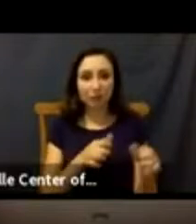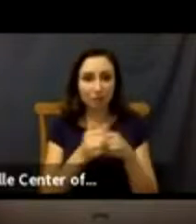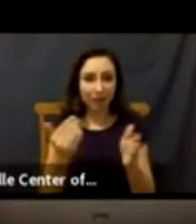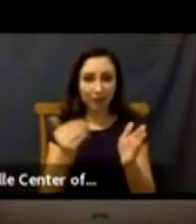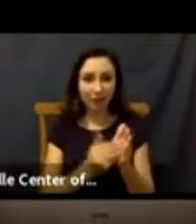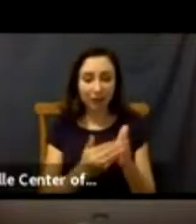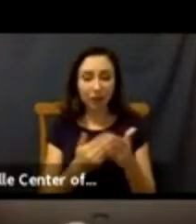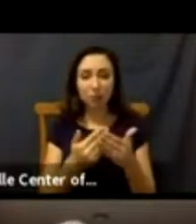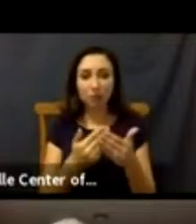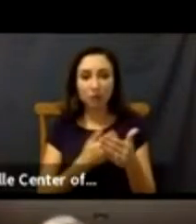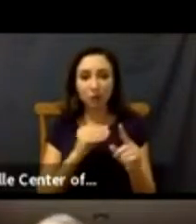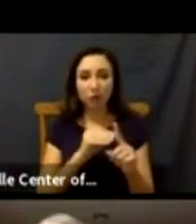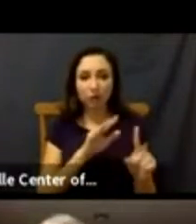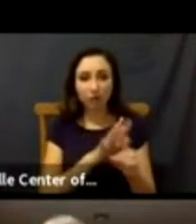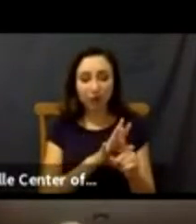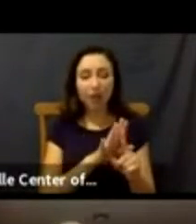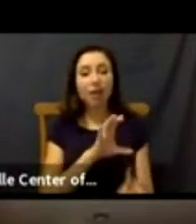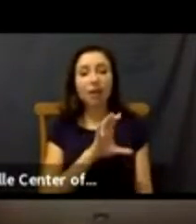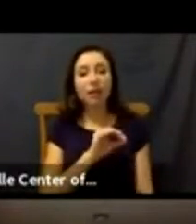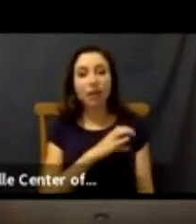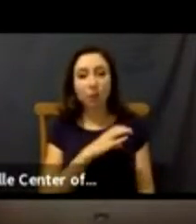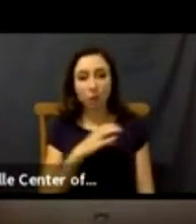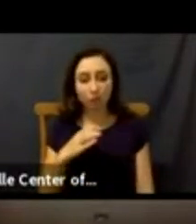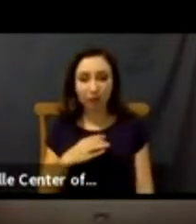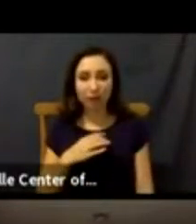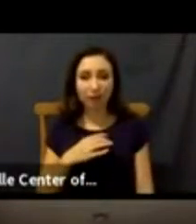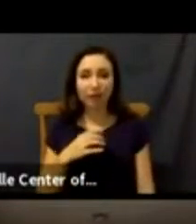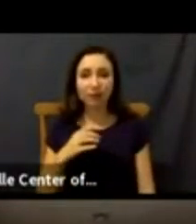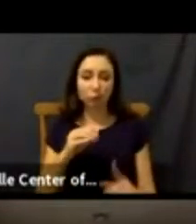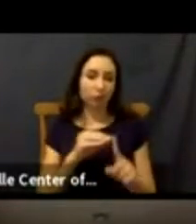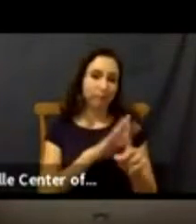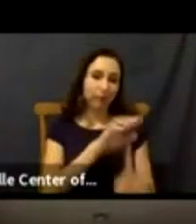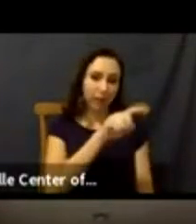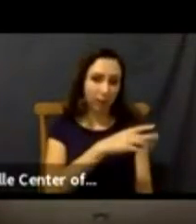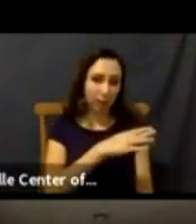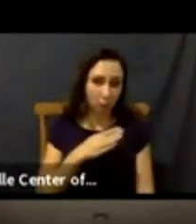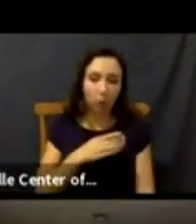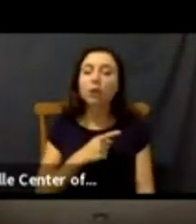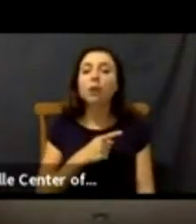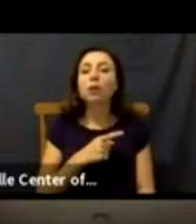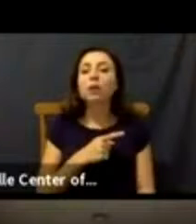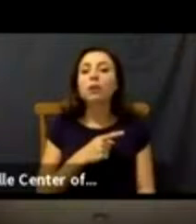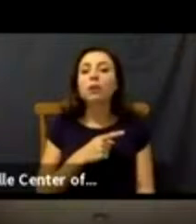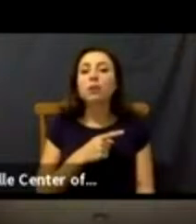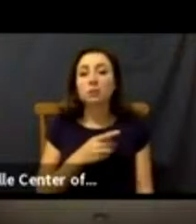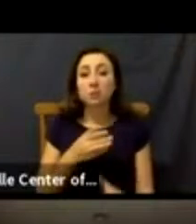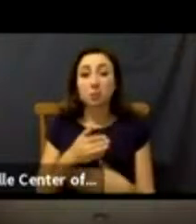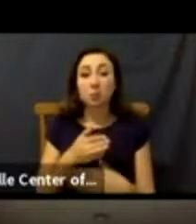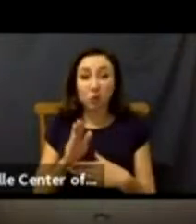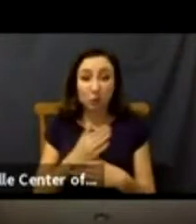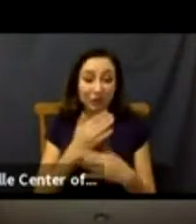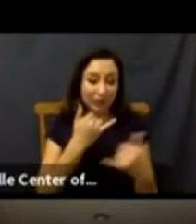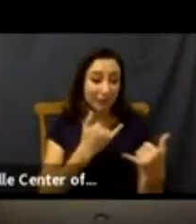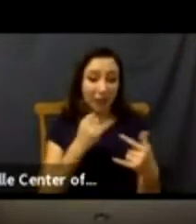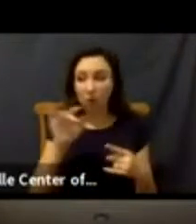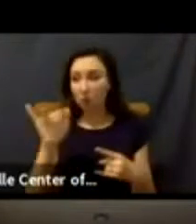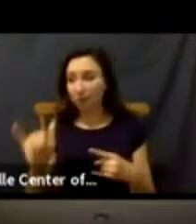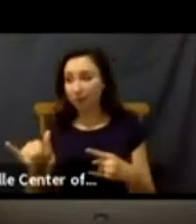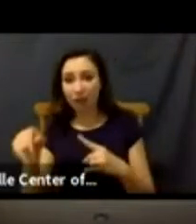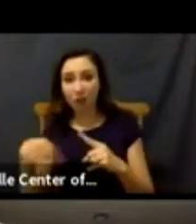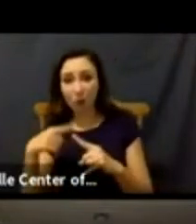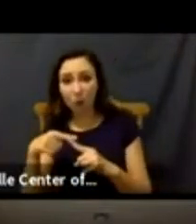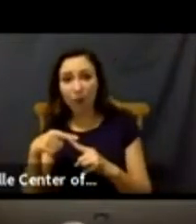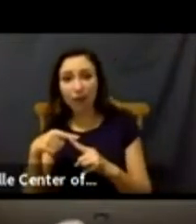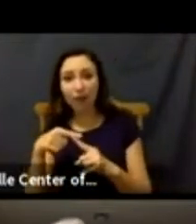And between this affects this board. And between now and then, it may be